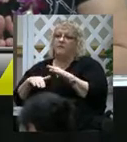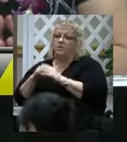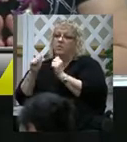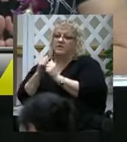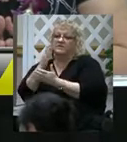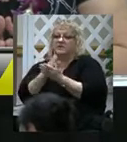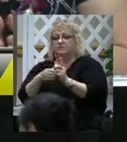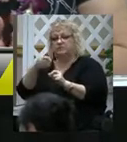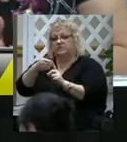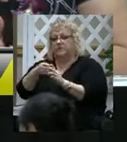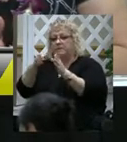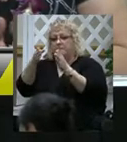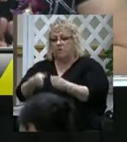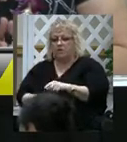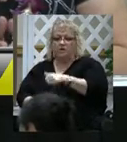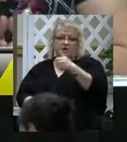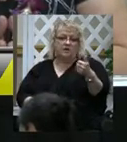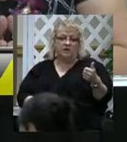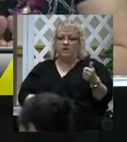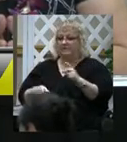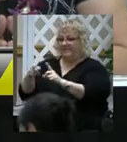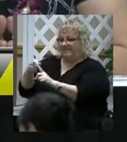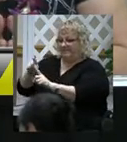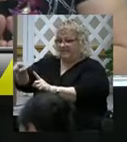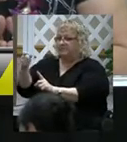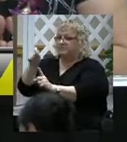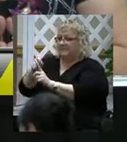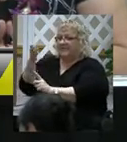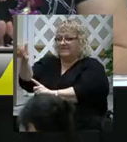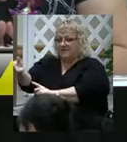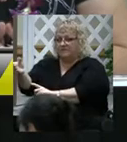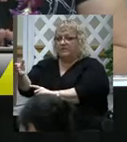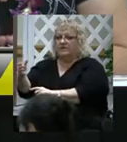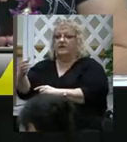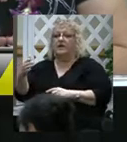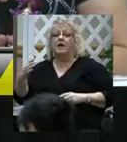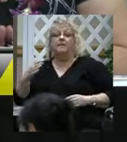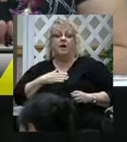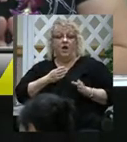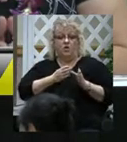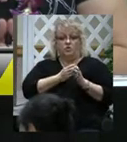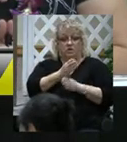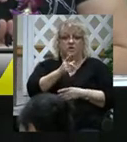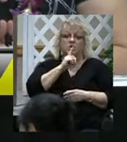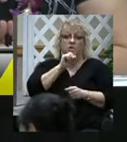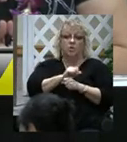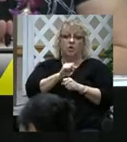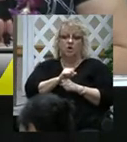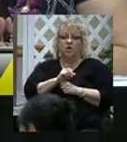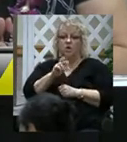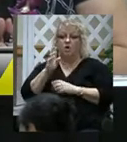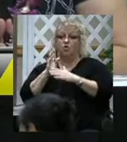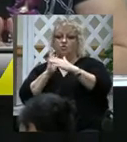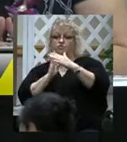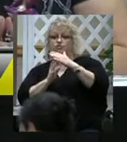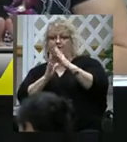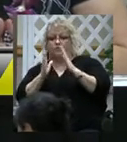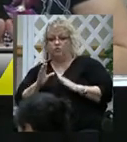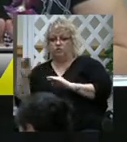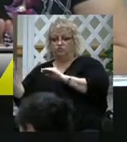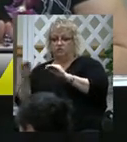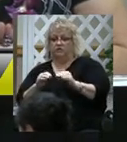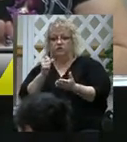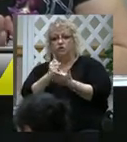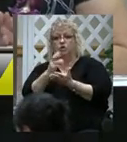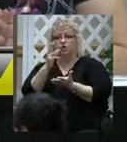worker and want to work with them. I, in the beginning of my career, actually worked as a refugee and immigrant